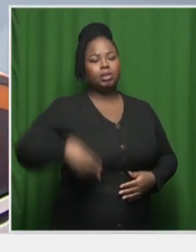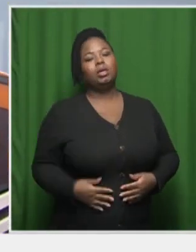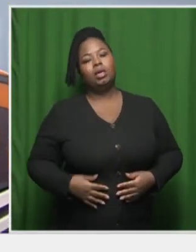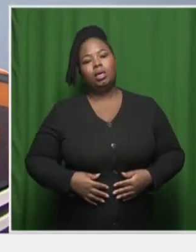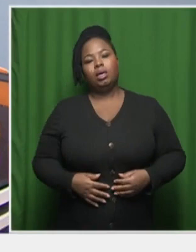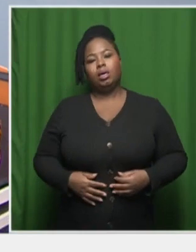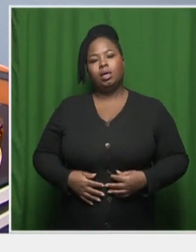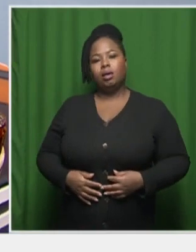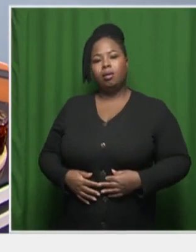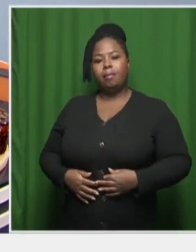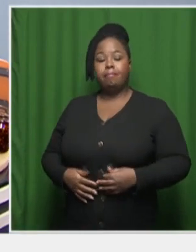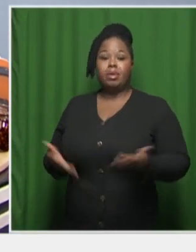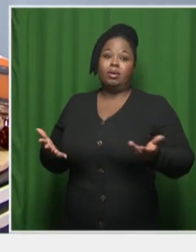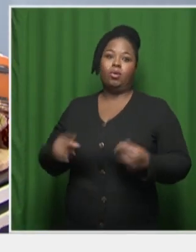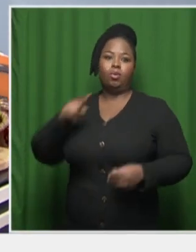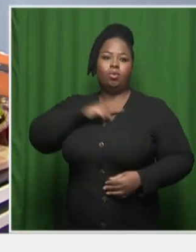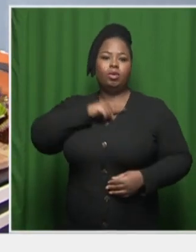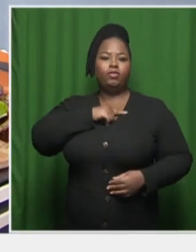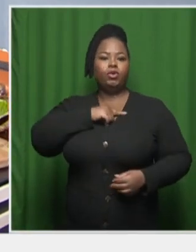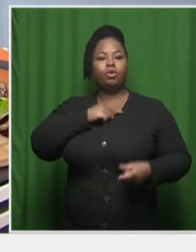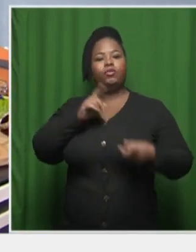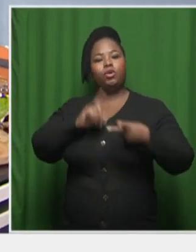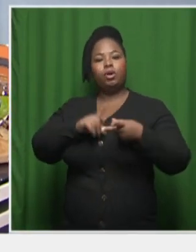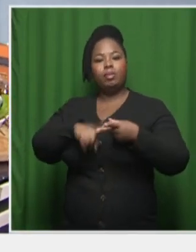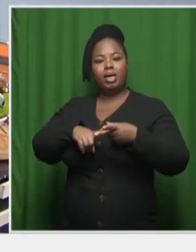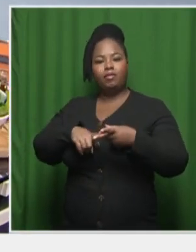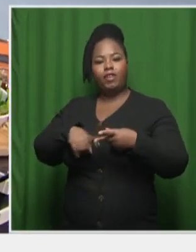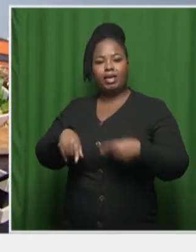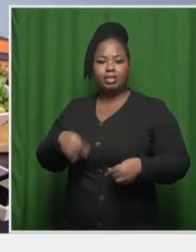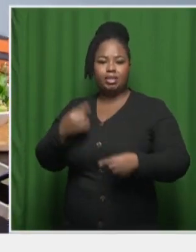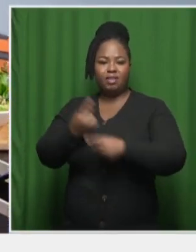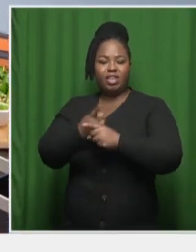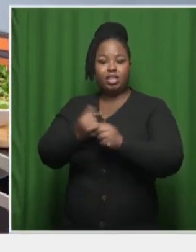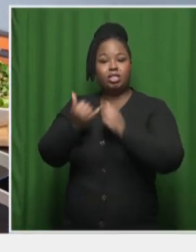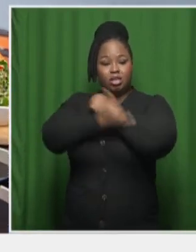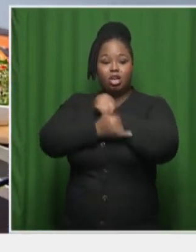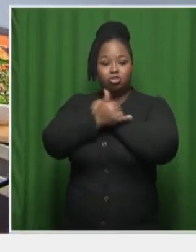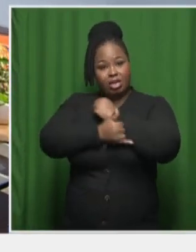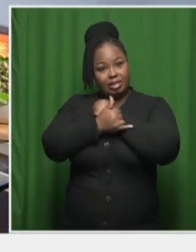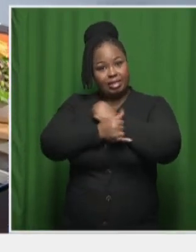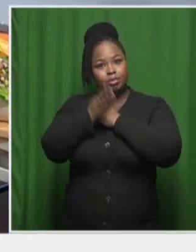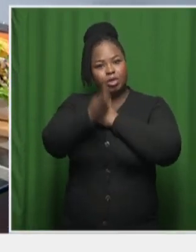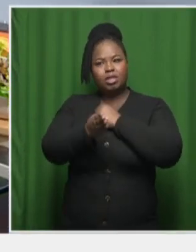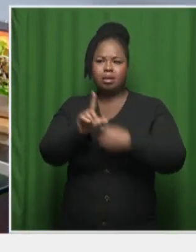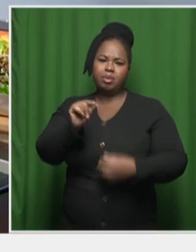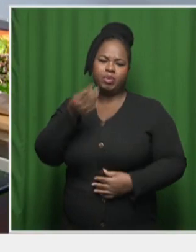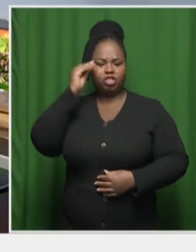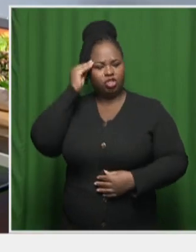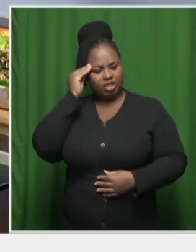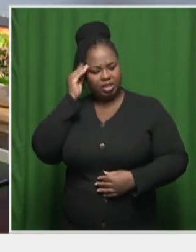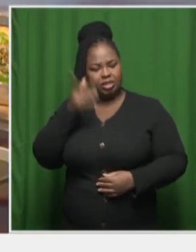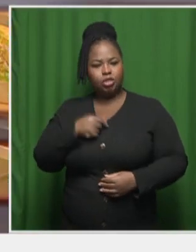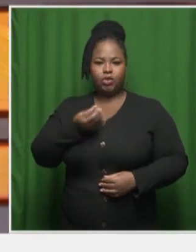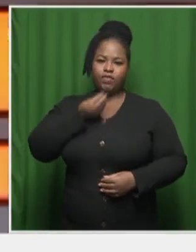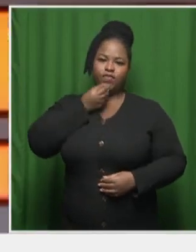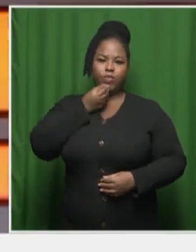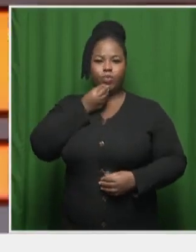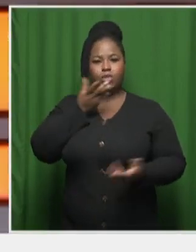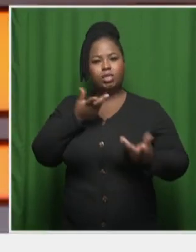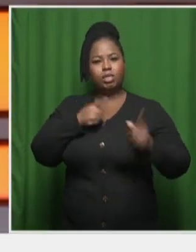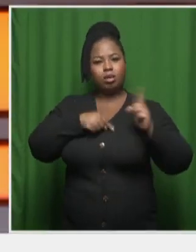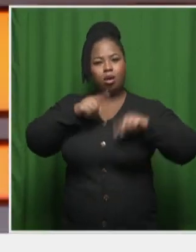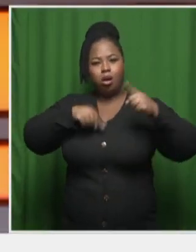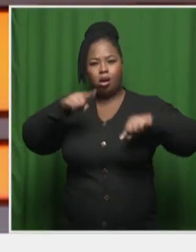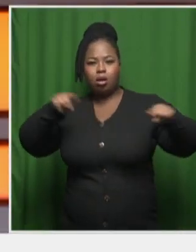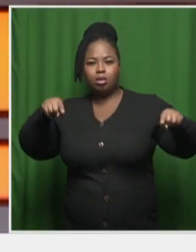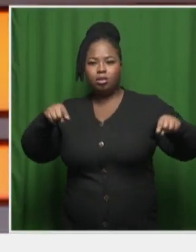Yeah. Traveling, it is literally, if you're fortunate enough to go to a country where you're interested in the cuisine, you